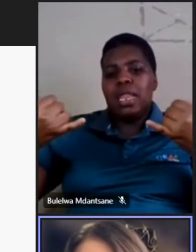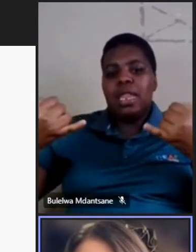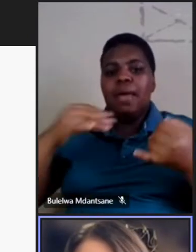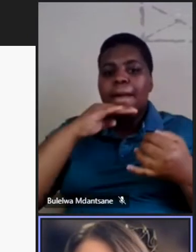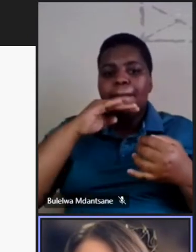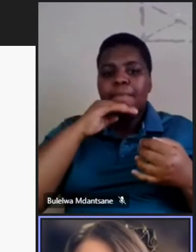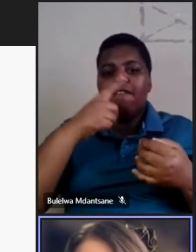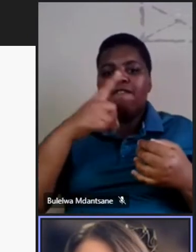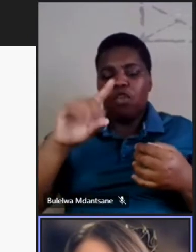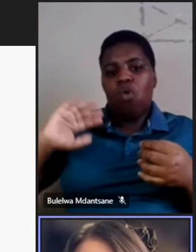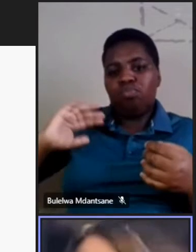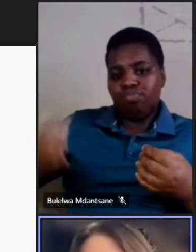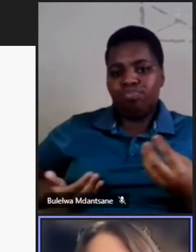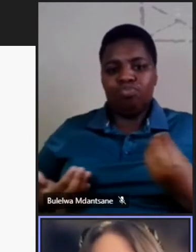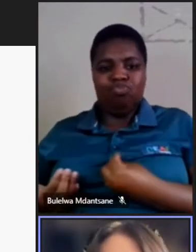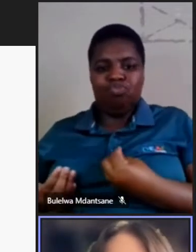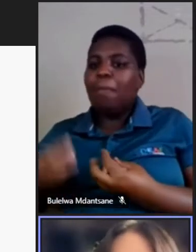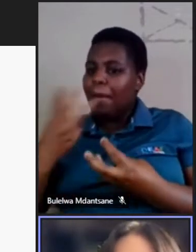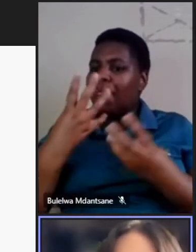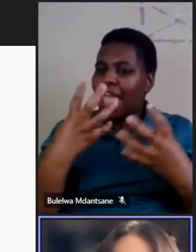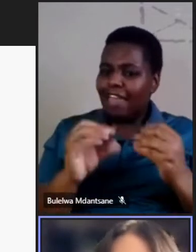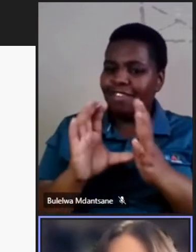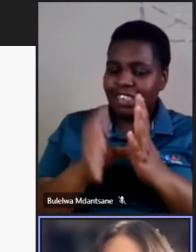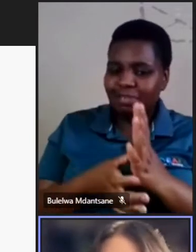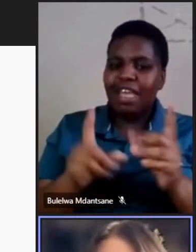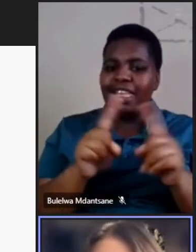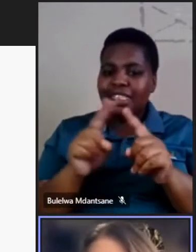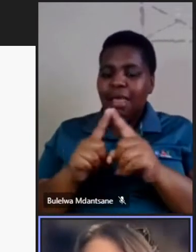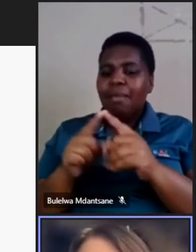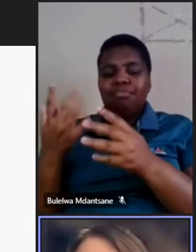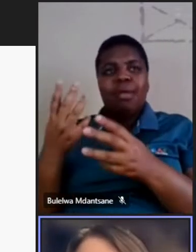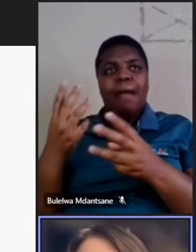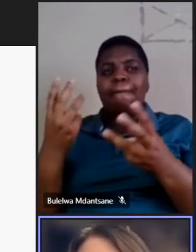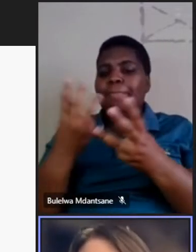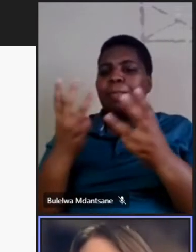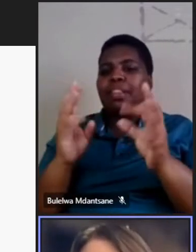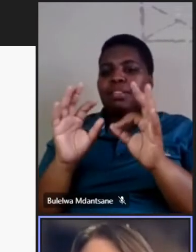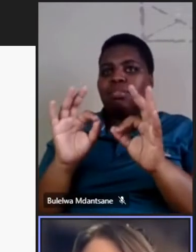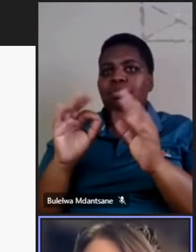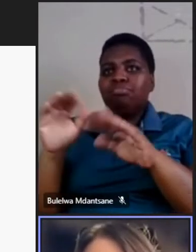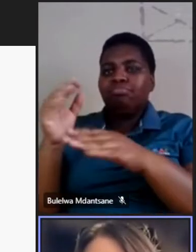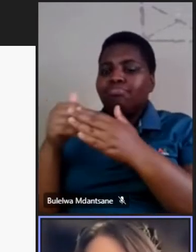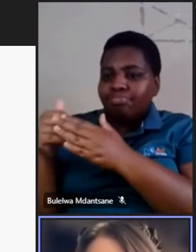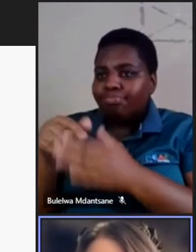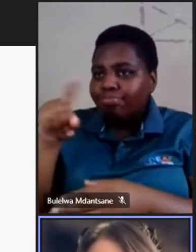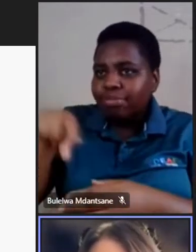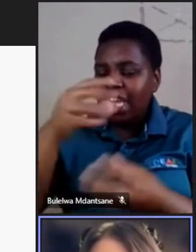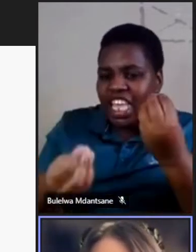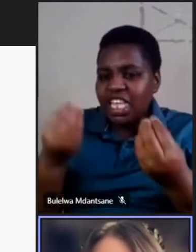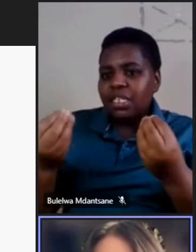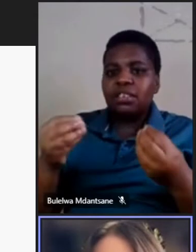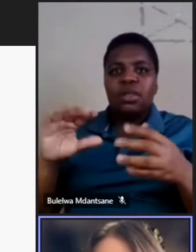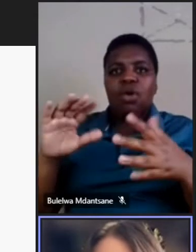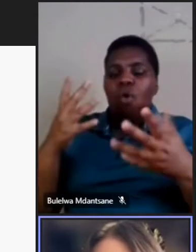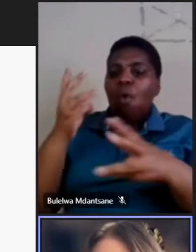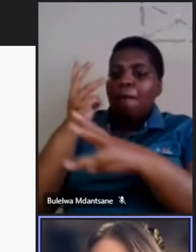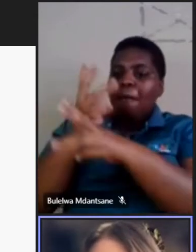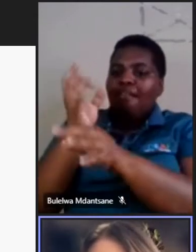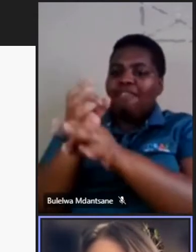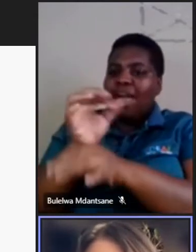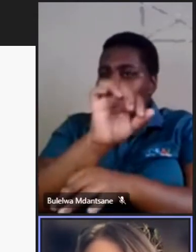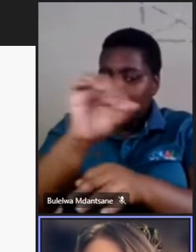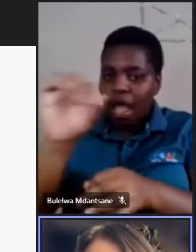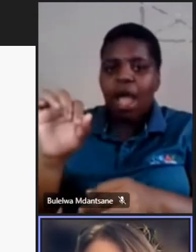and young women with disabilities, as well as for their caregivers and families, simply as a means to freely access information